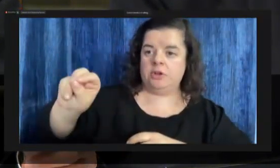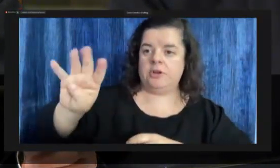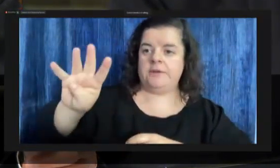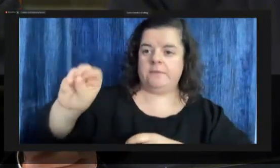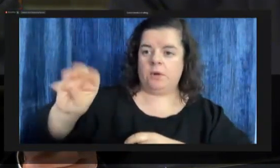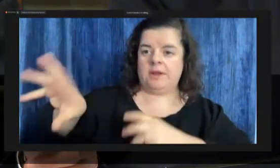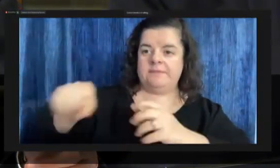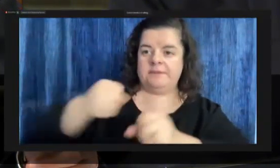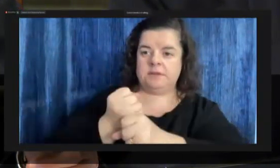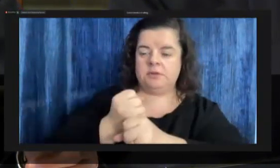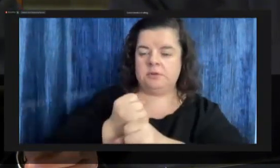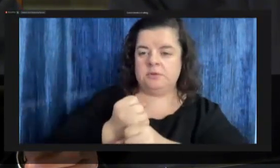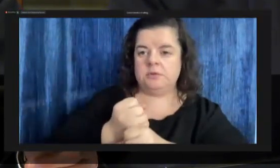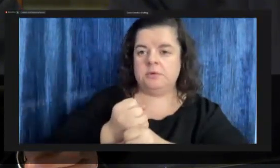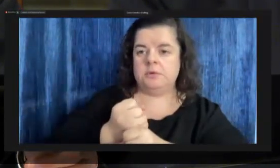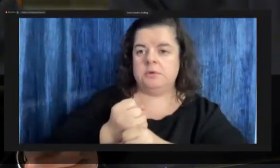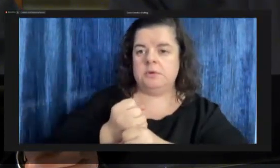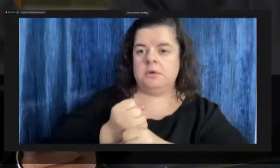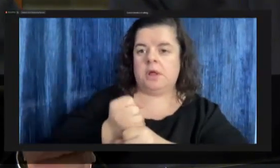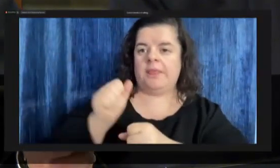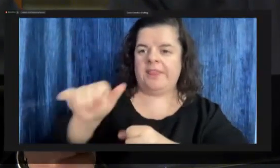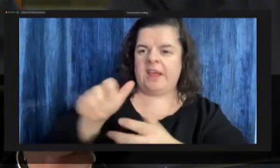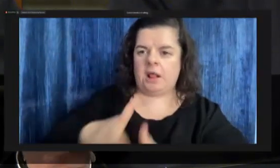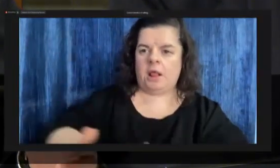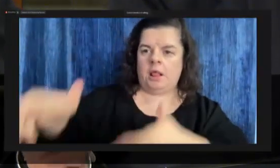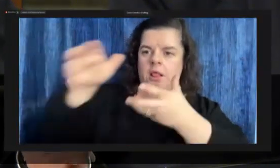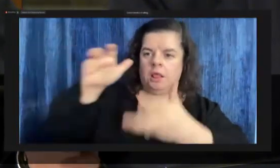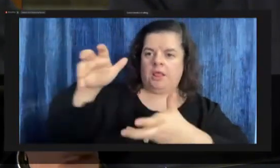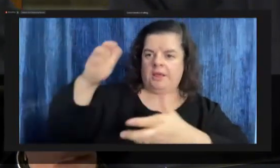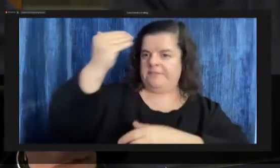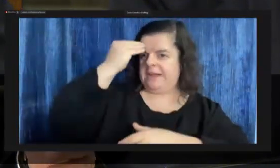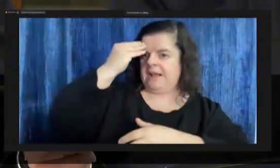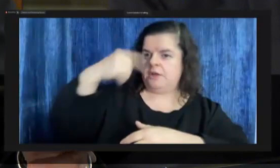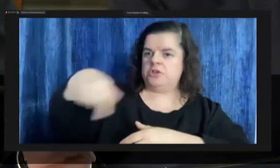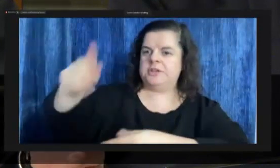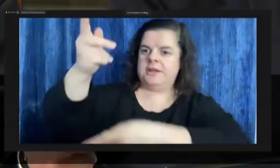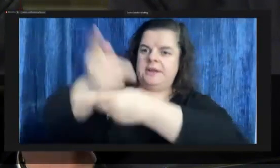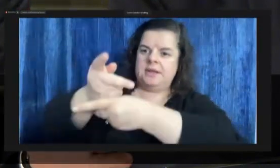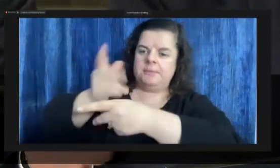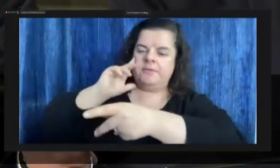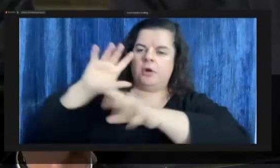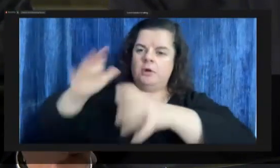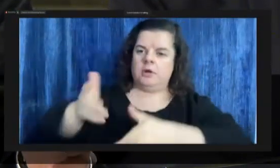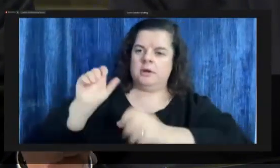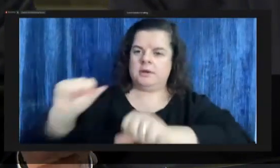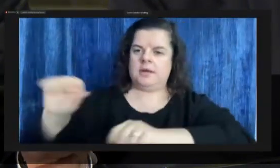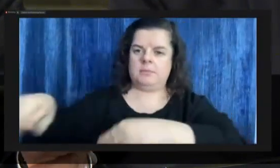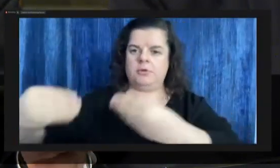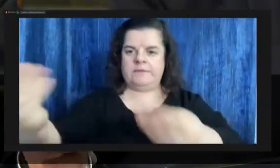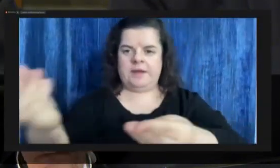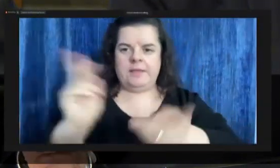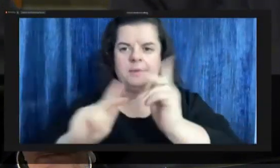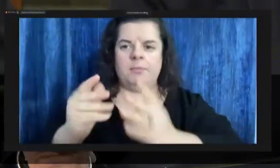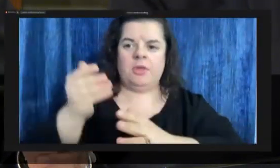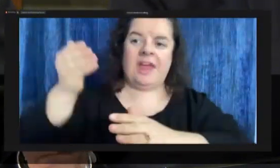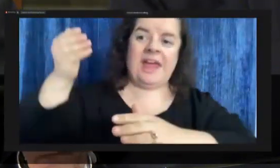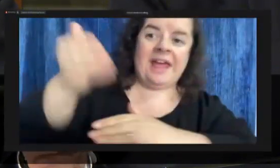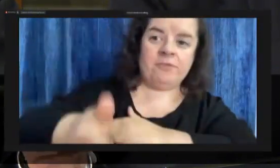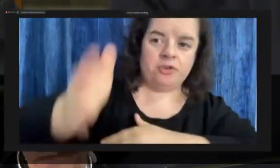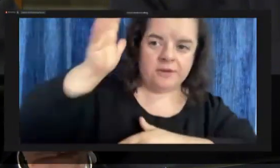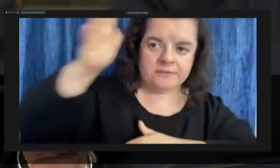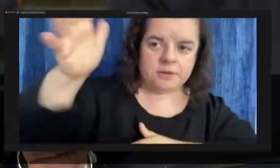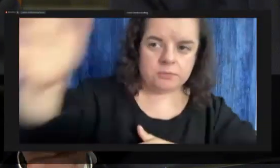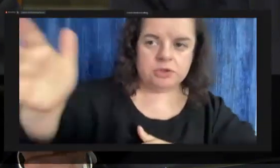years, the wealth of institutional knowledge that they will provide those that come after us with, you know, a